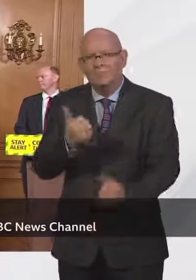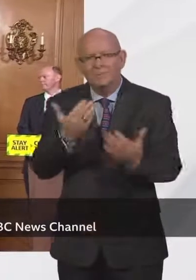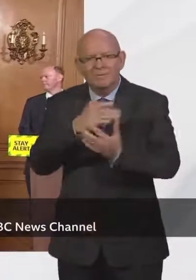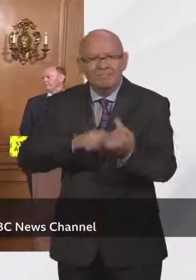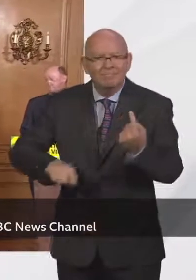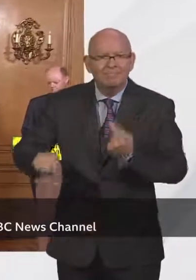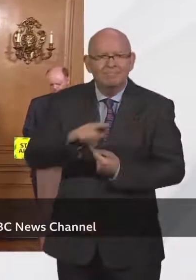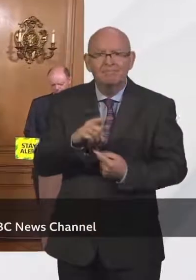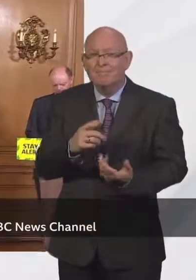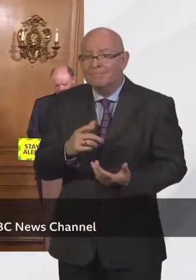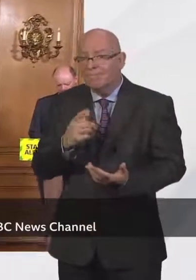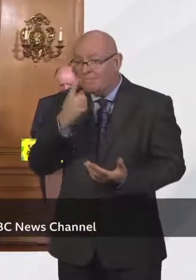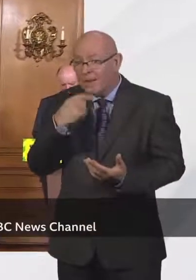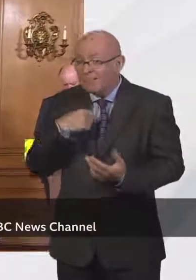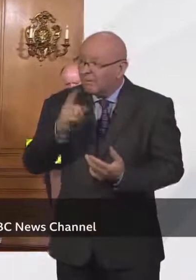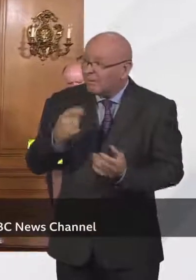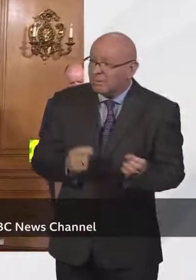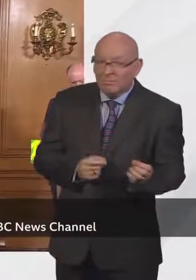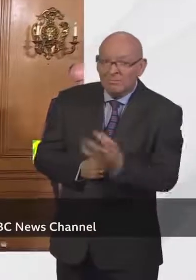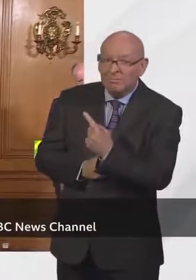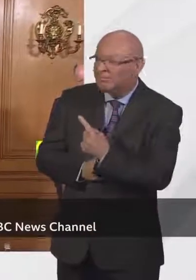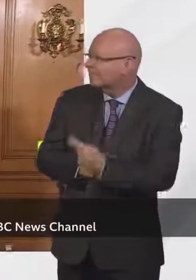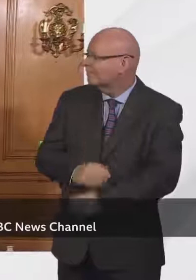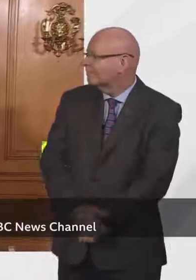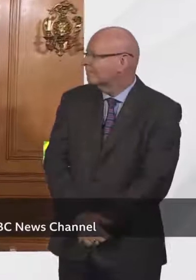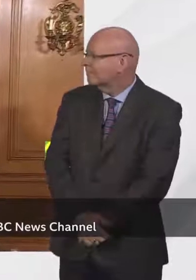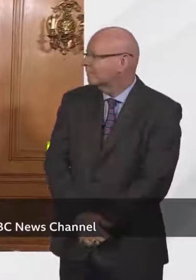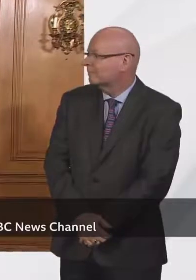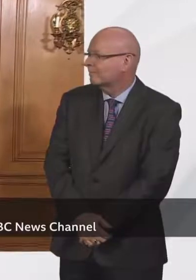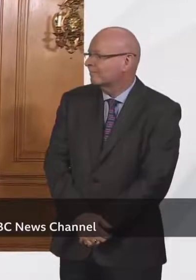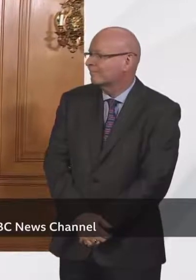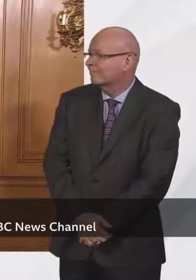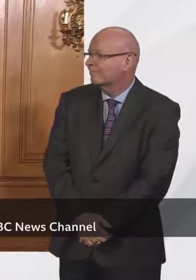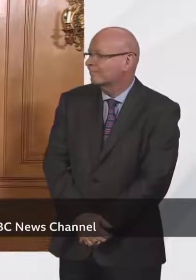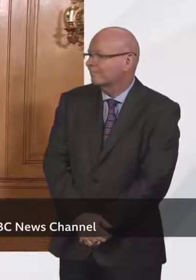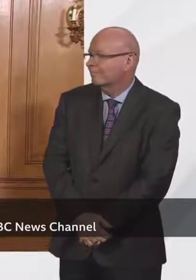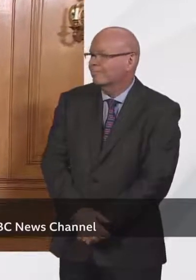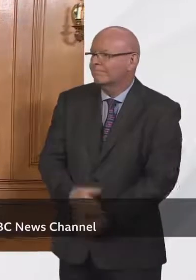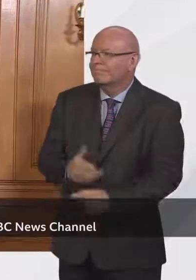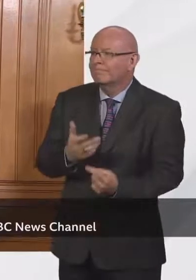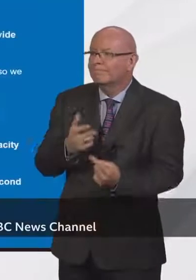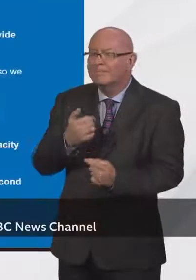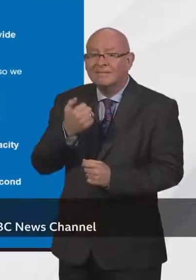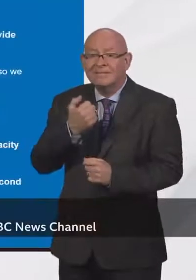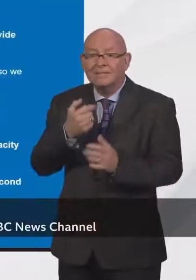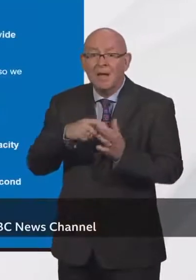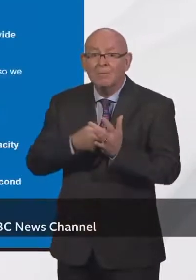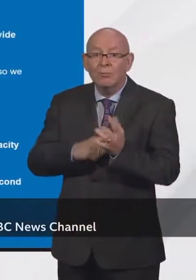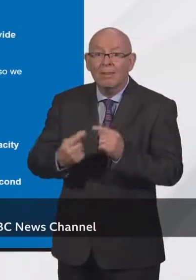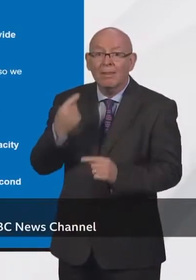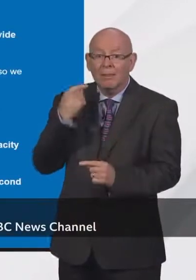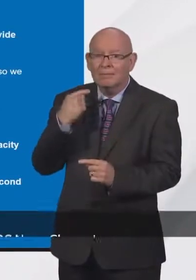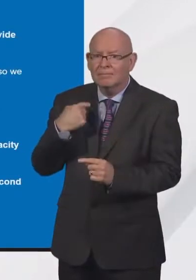tests for adjusting the lockdown, and since then they have guided our path. At every stage,